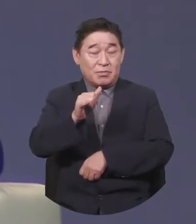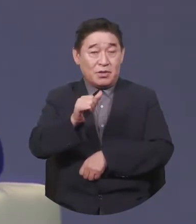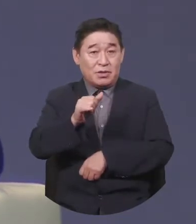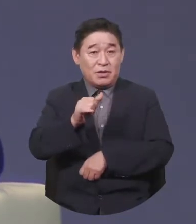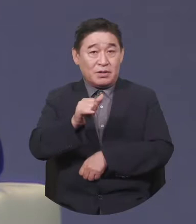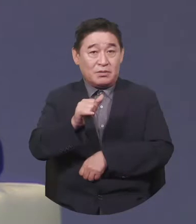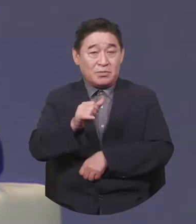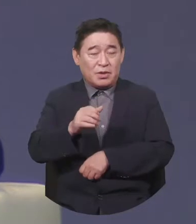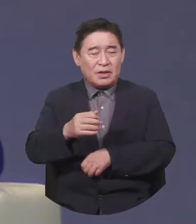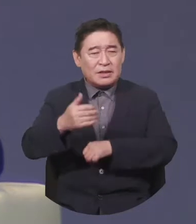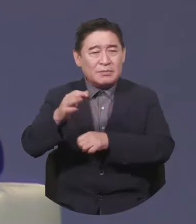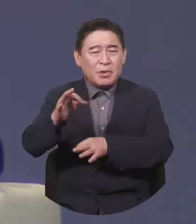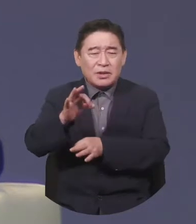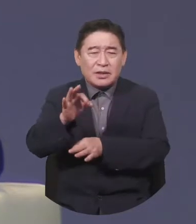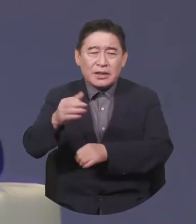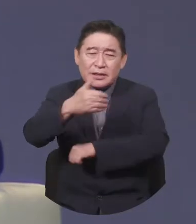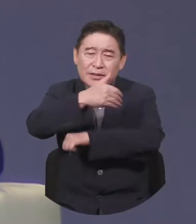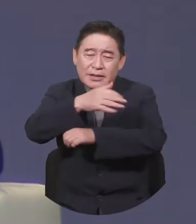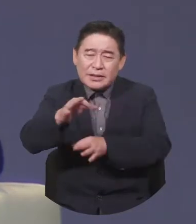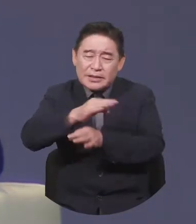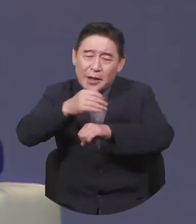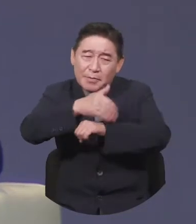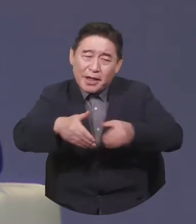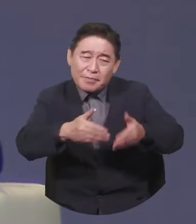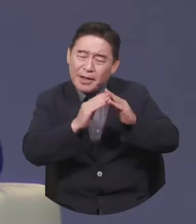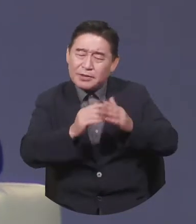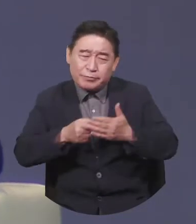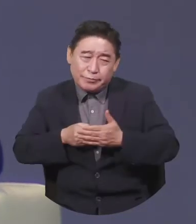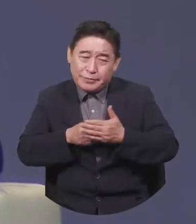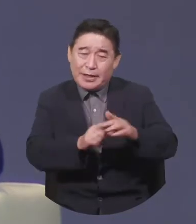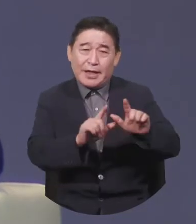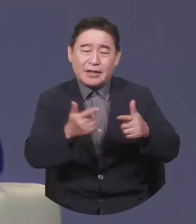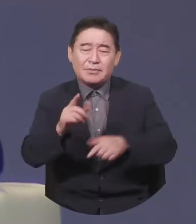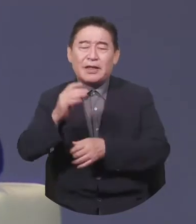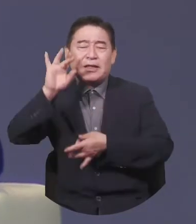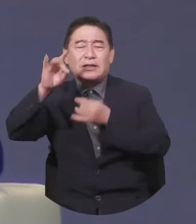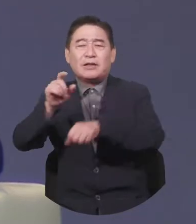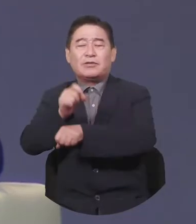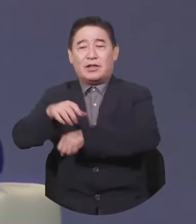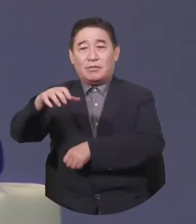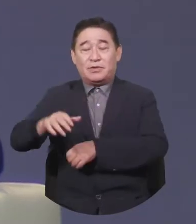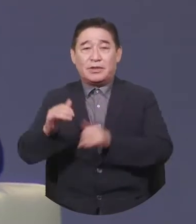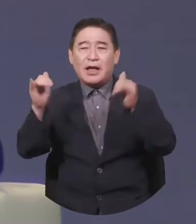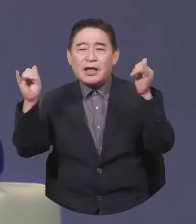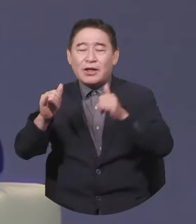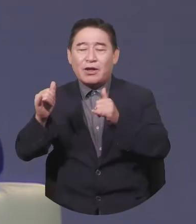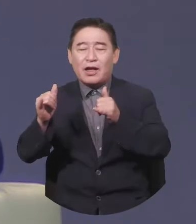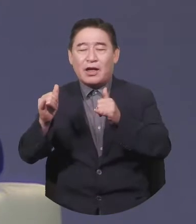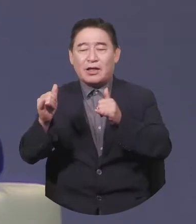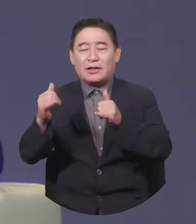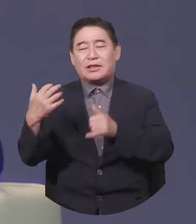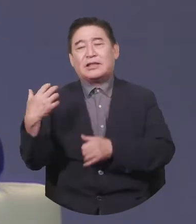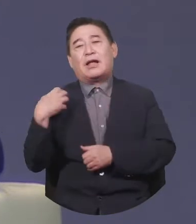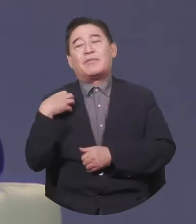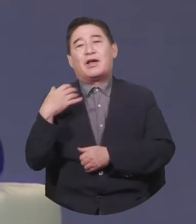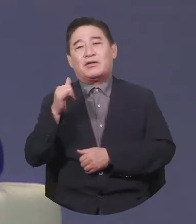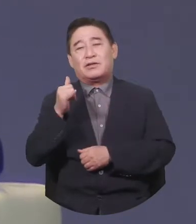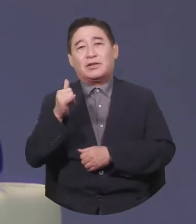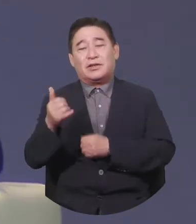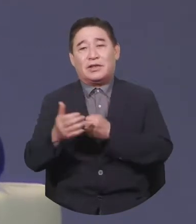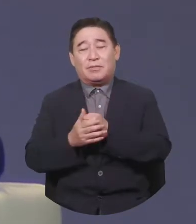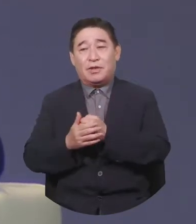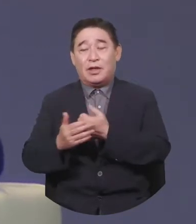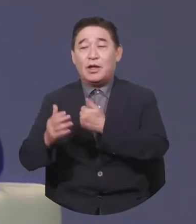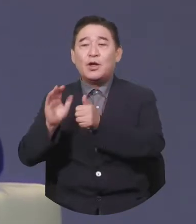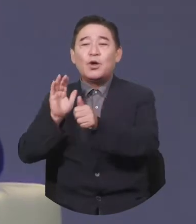is that we provide some contribution for the cooperation that our donor countries provide to the